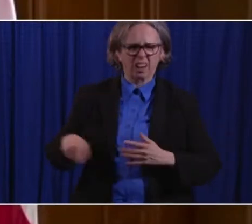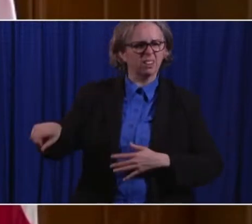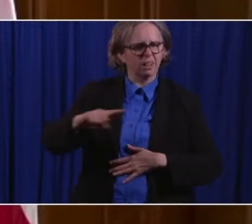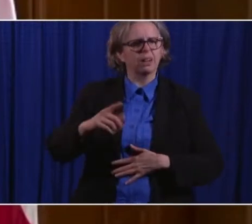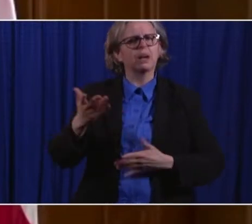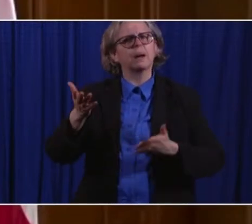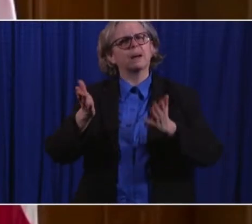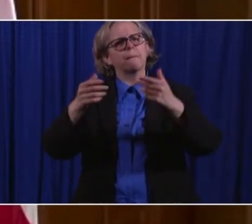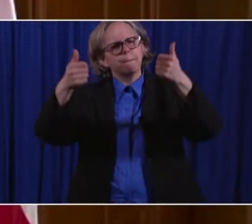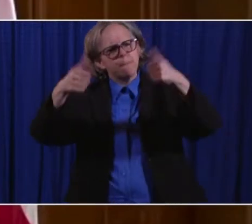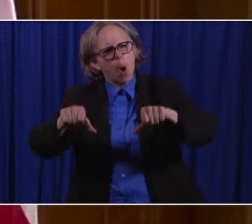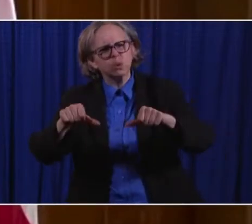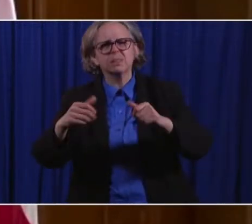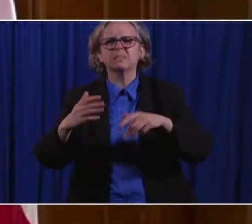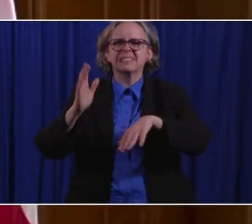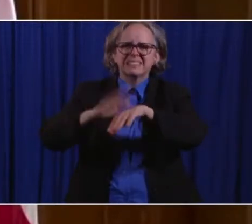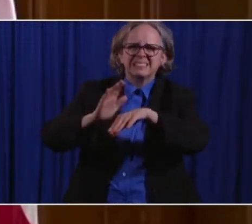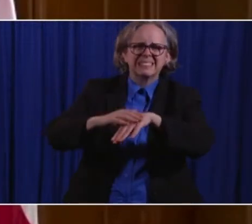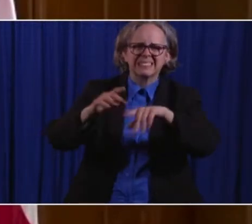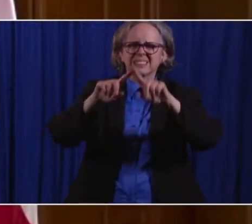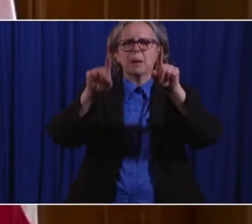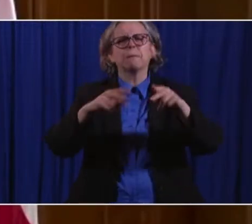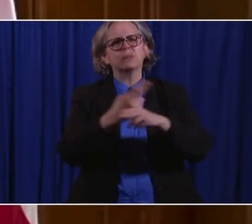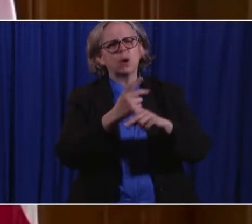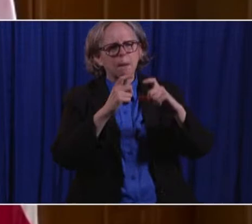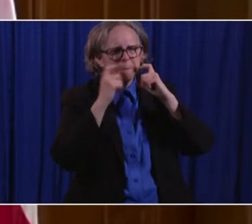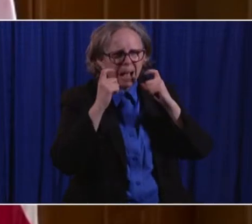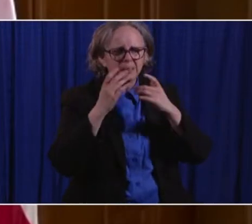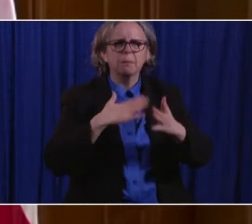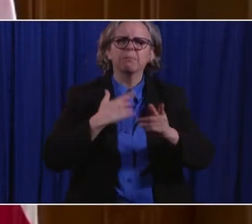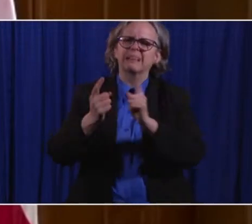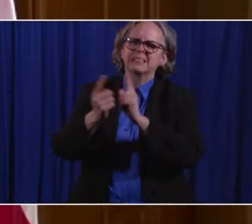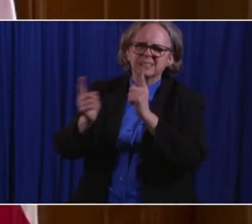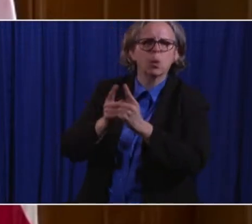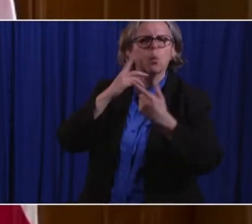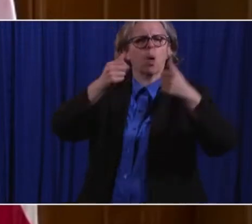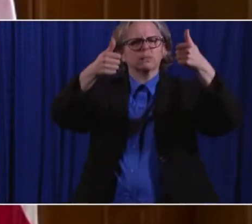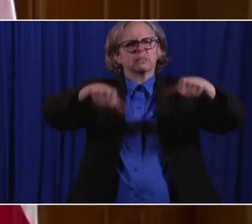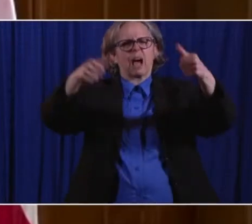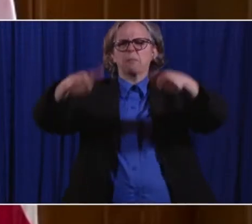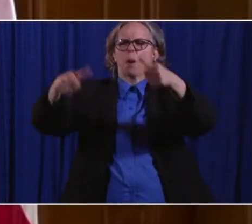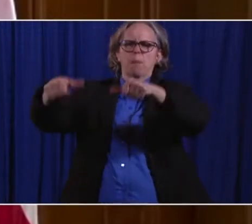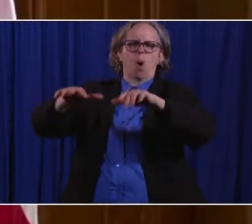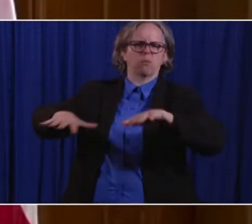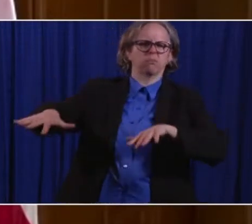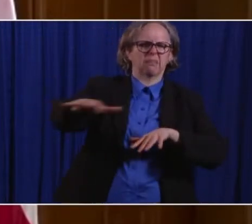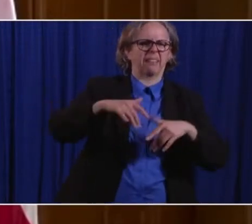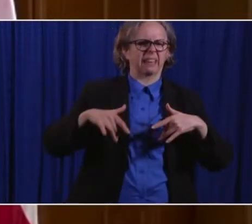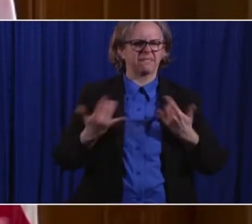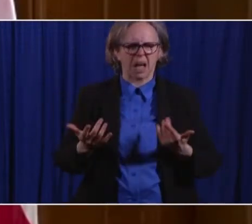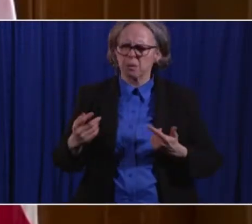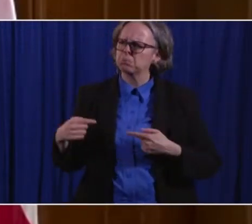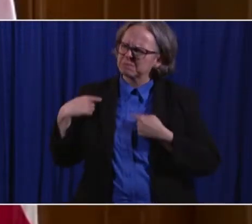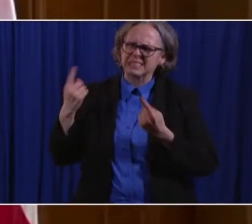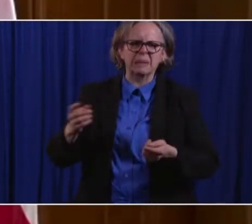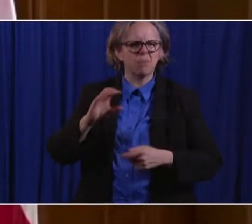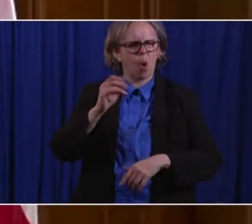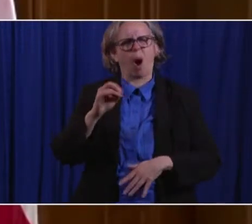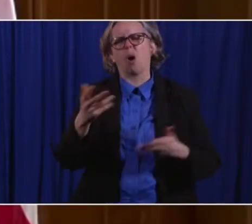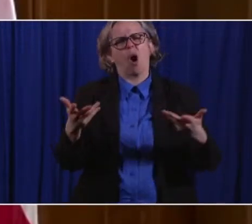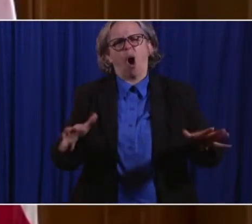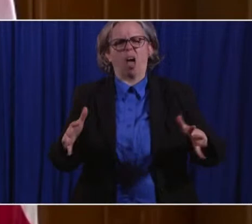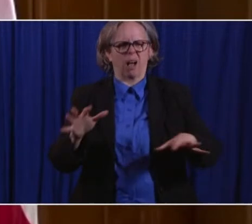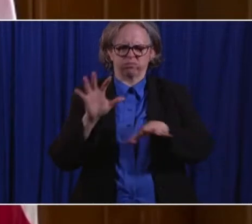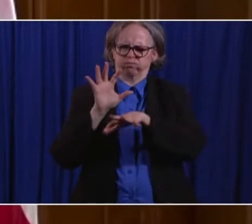fact, wear a mask. And we've had great success in Ohio in doing that. I mean, think about our schools, where